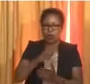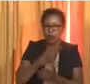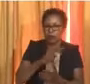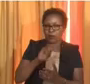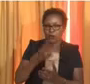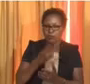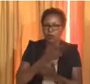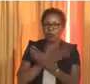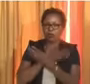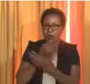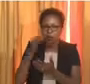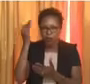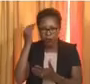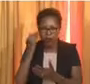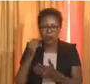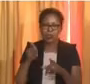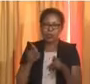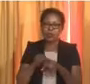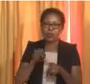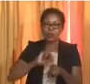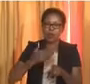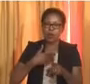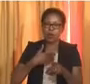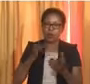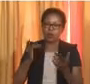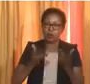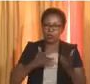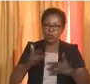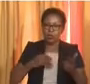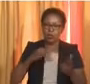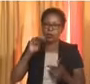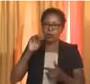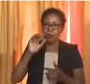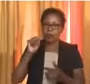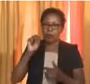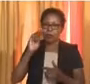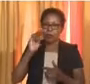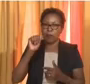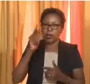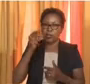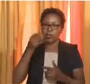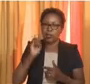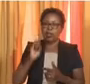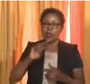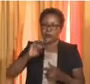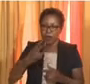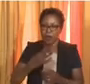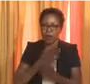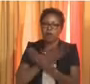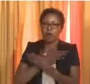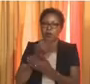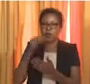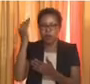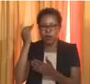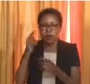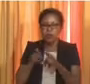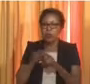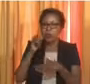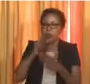We have also considered Gautam Bhatia, the third Hamisi, and what he told us in